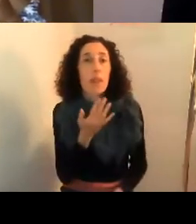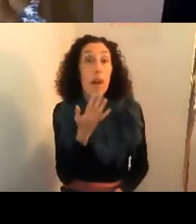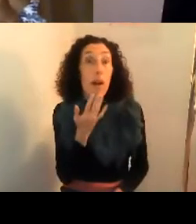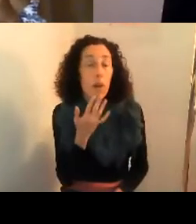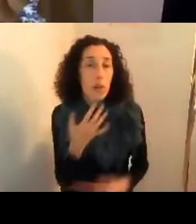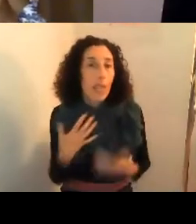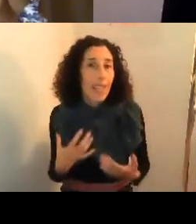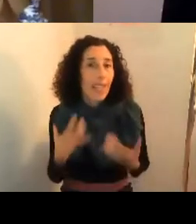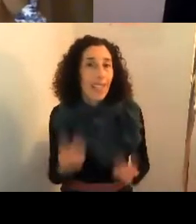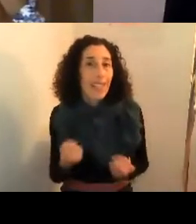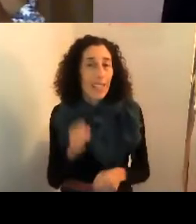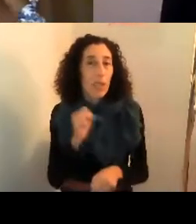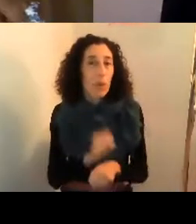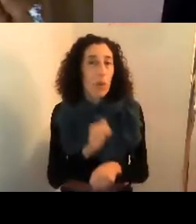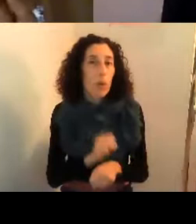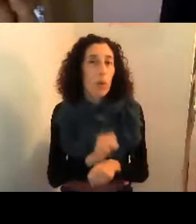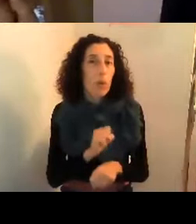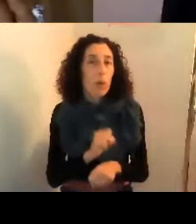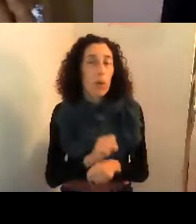will come after, you know?